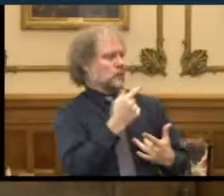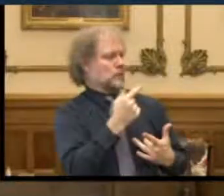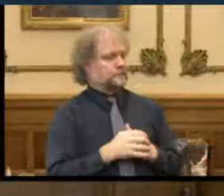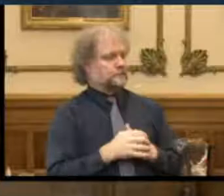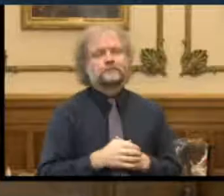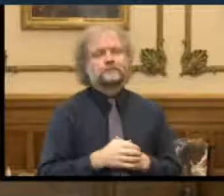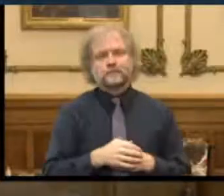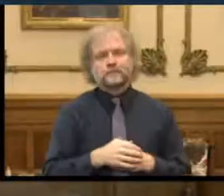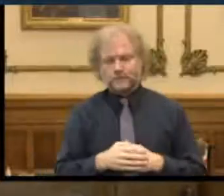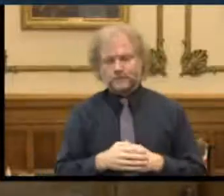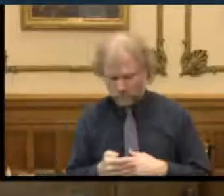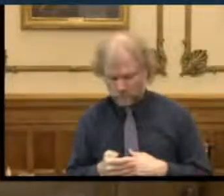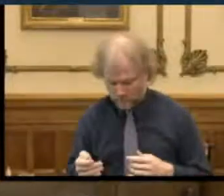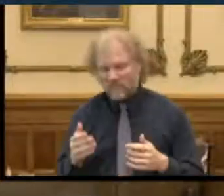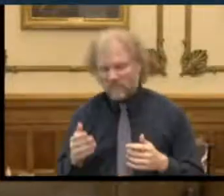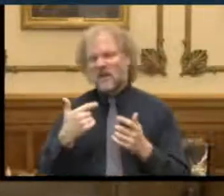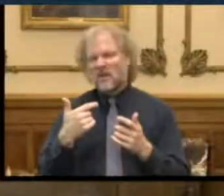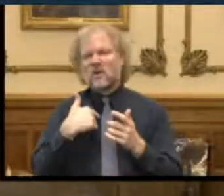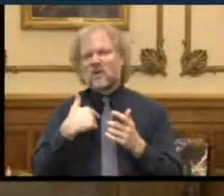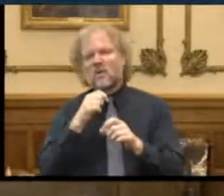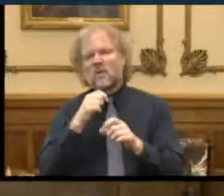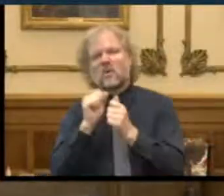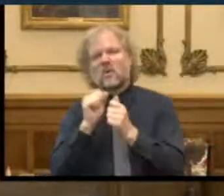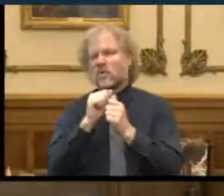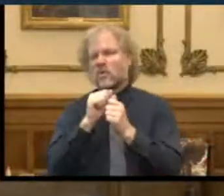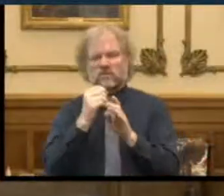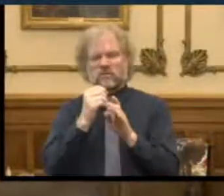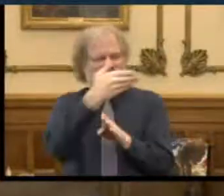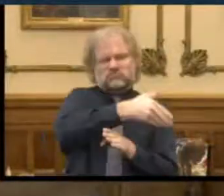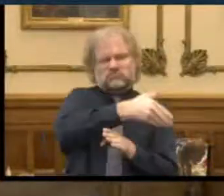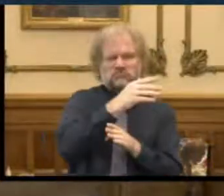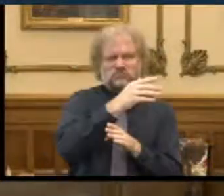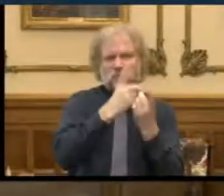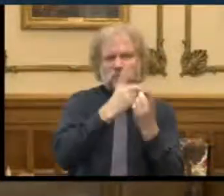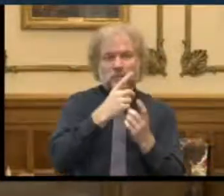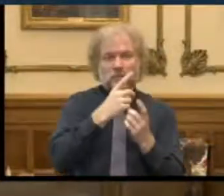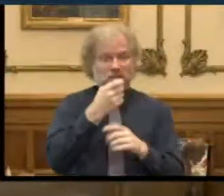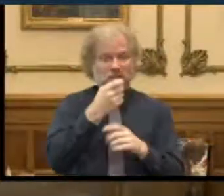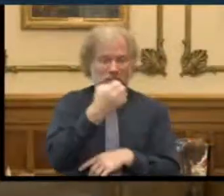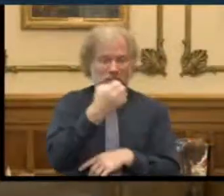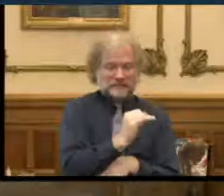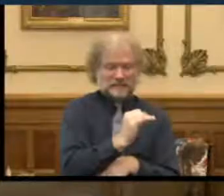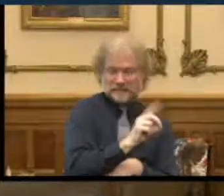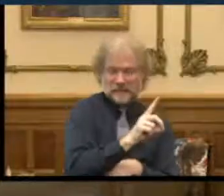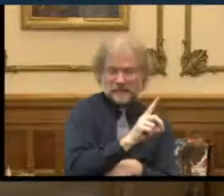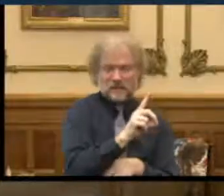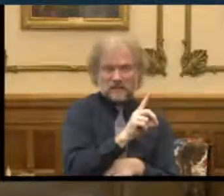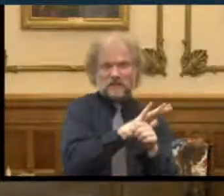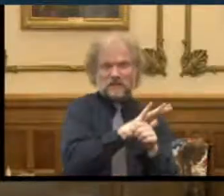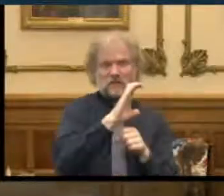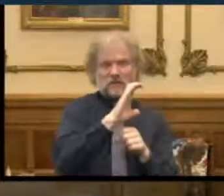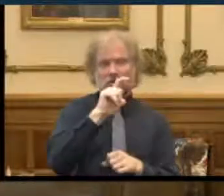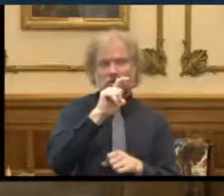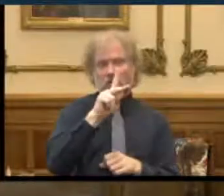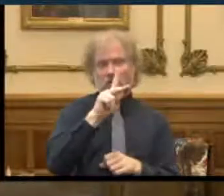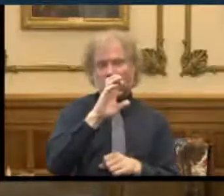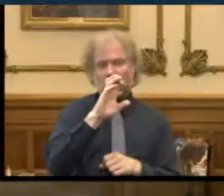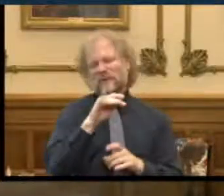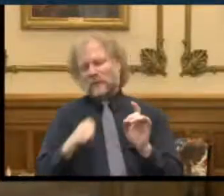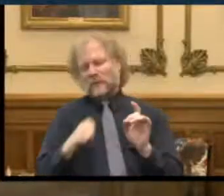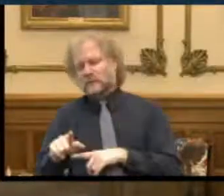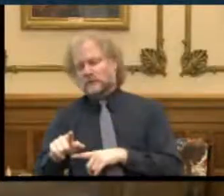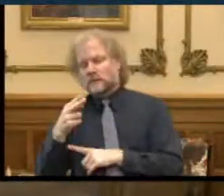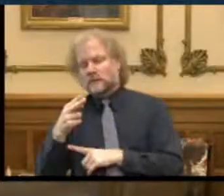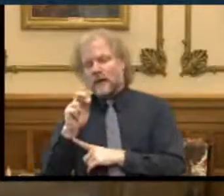so we work with health departments that are right across the border, whether that's down in southeastern Indiana, around Clark County and Harrison County in